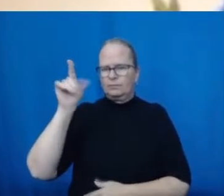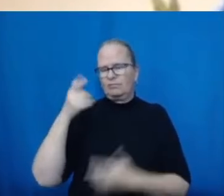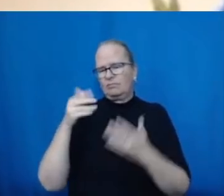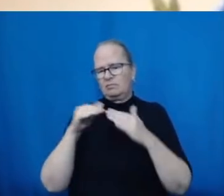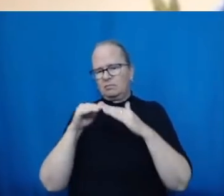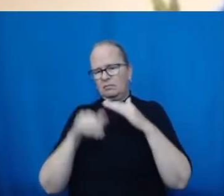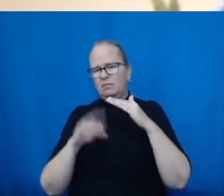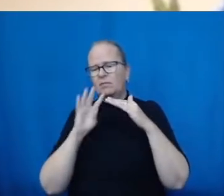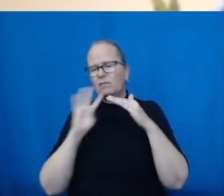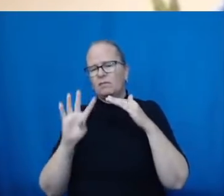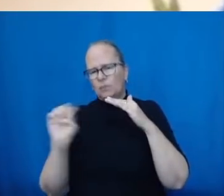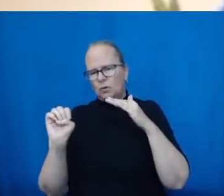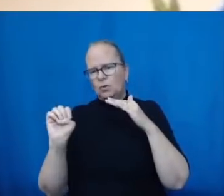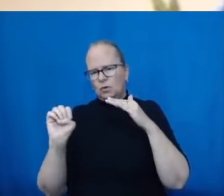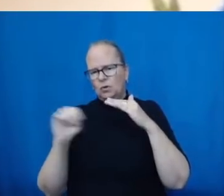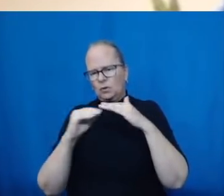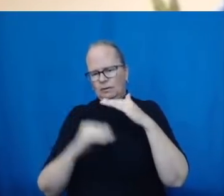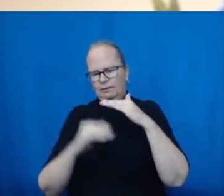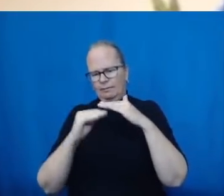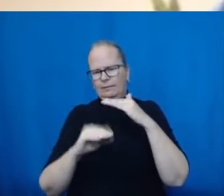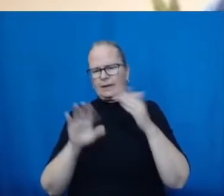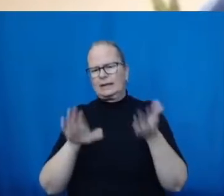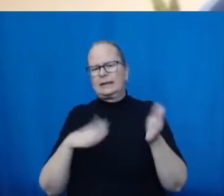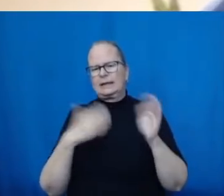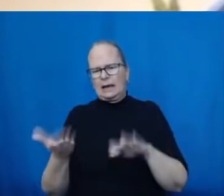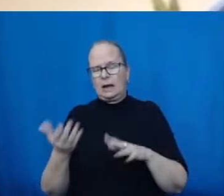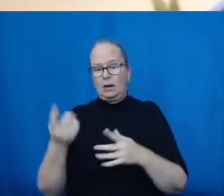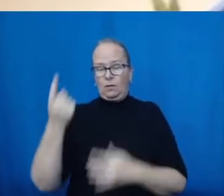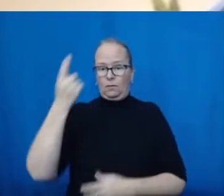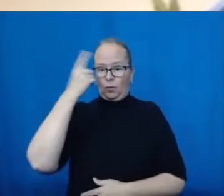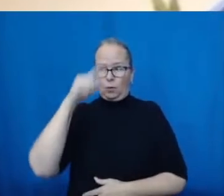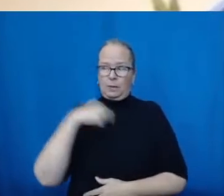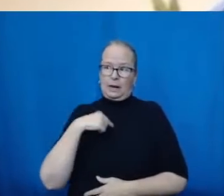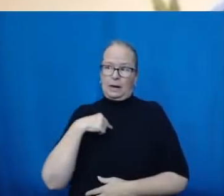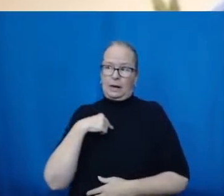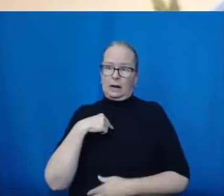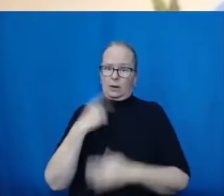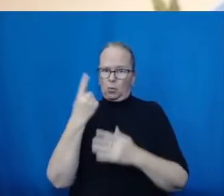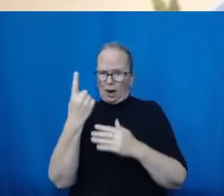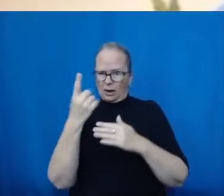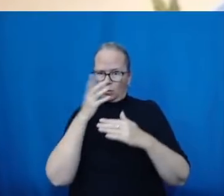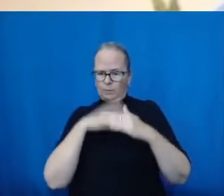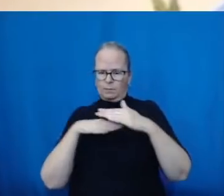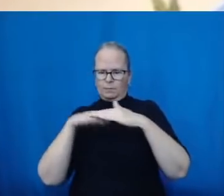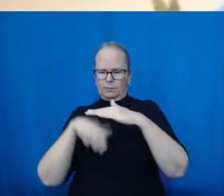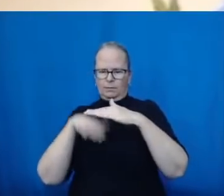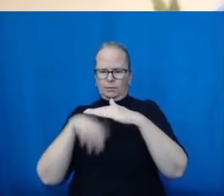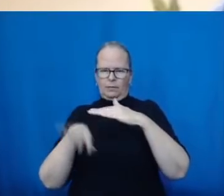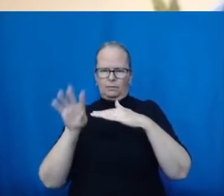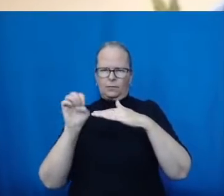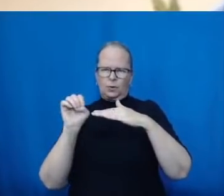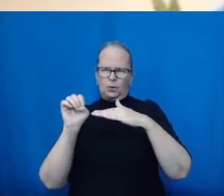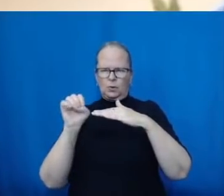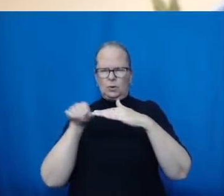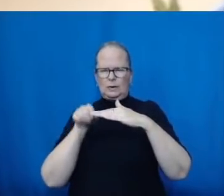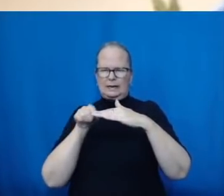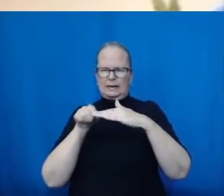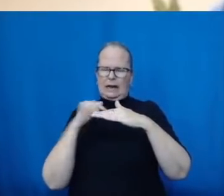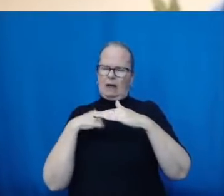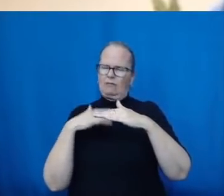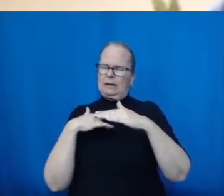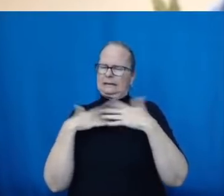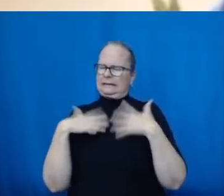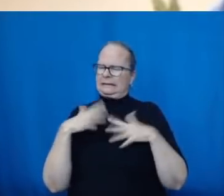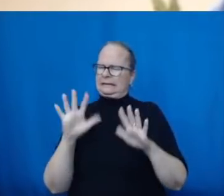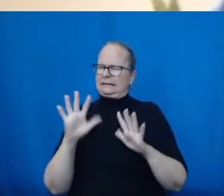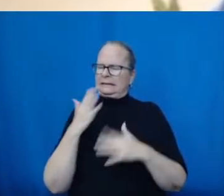me contemplate how badly we're doing. And then, as people probably have been seeing, I've been following the